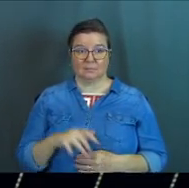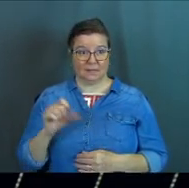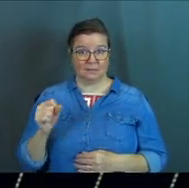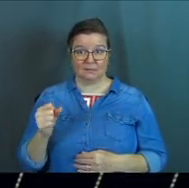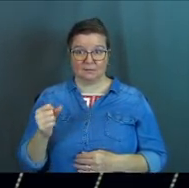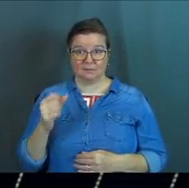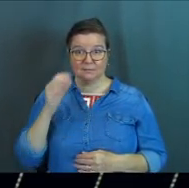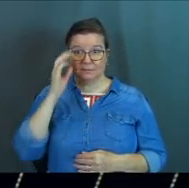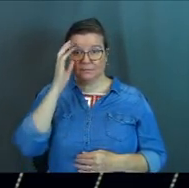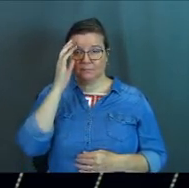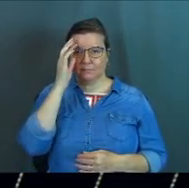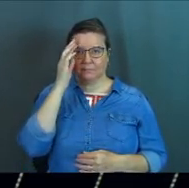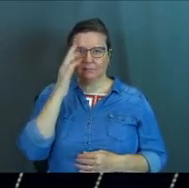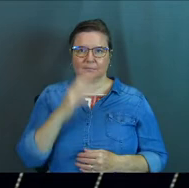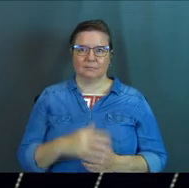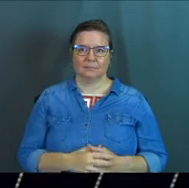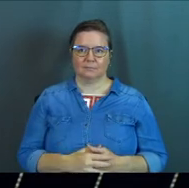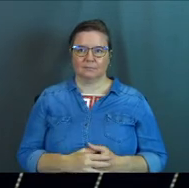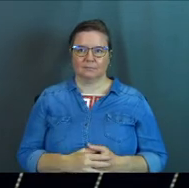Yes?